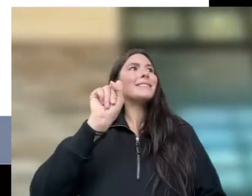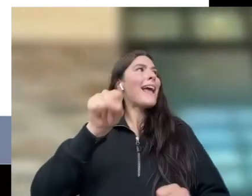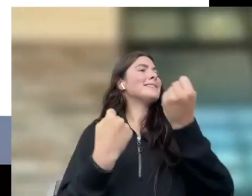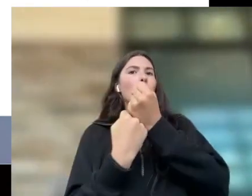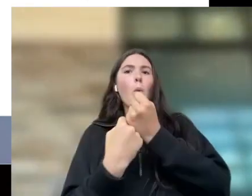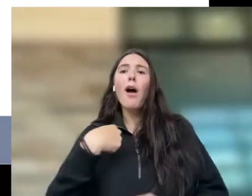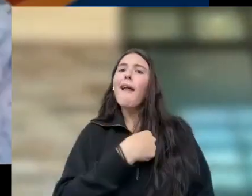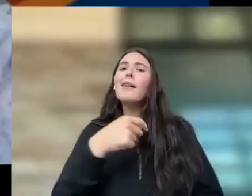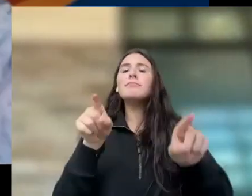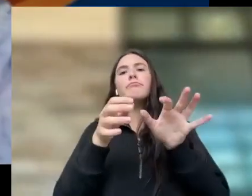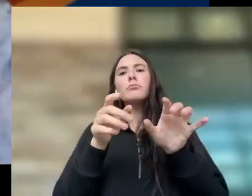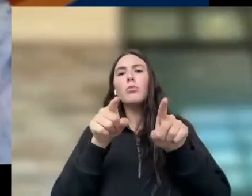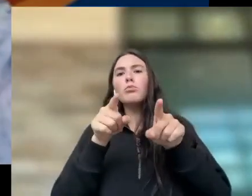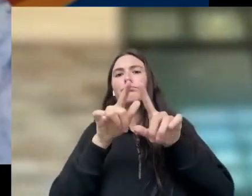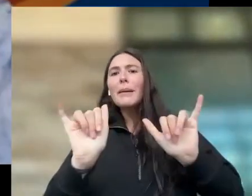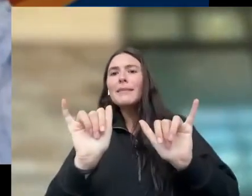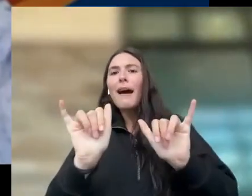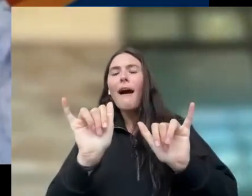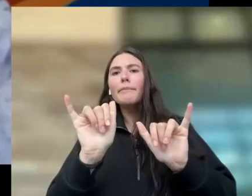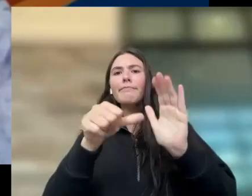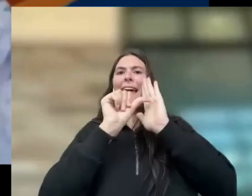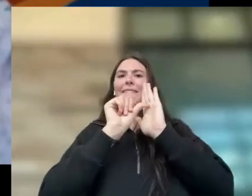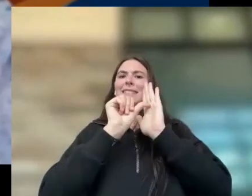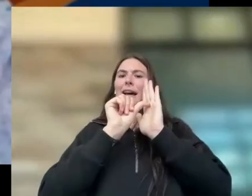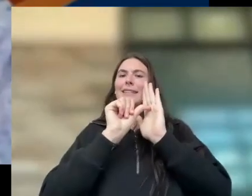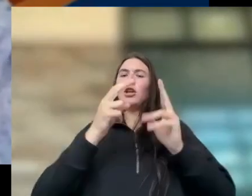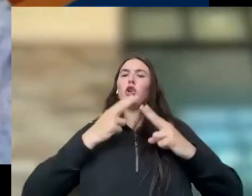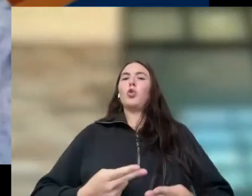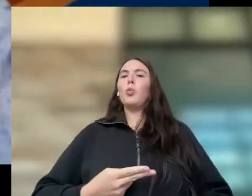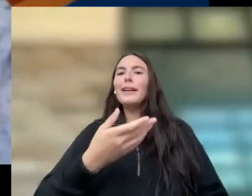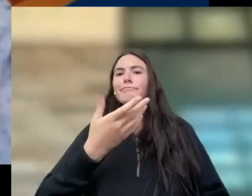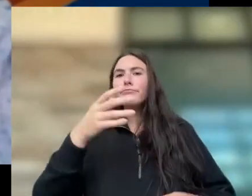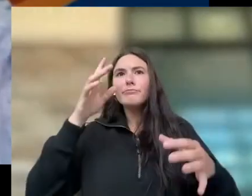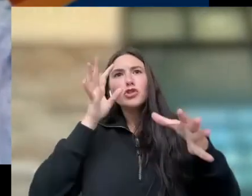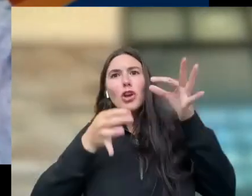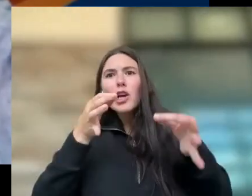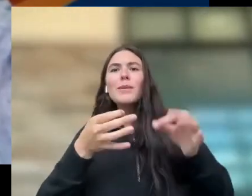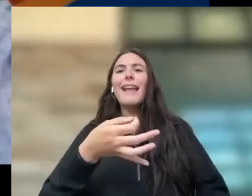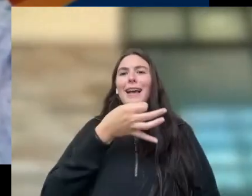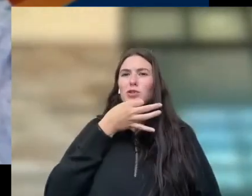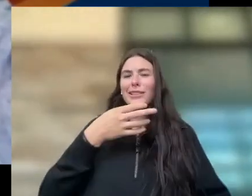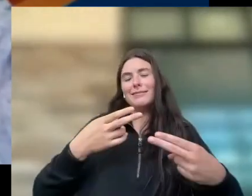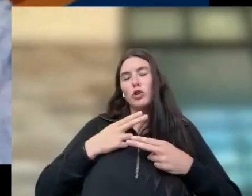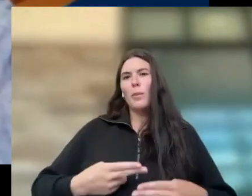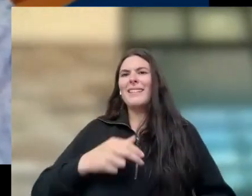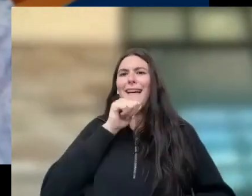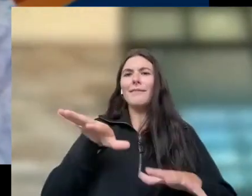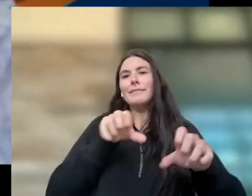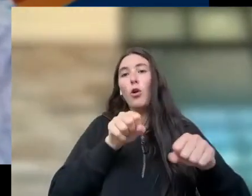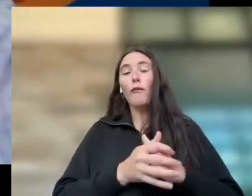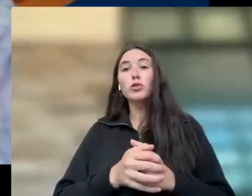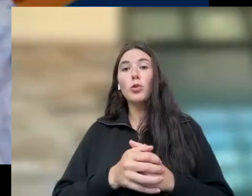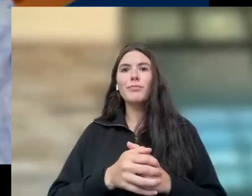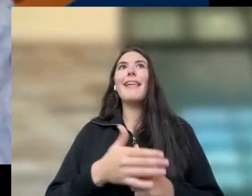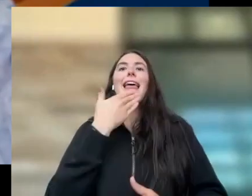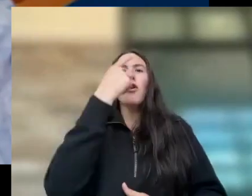still emphasizing the critical role of human judgment and expertise. I really appreciated the practical examples of how these